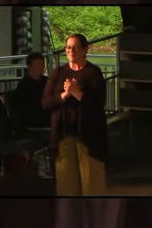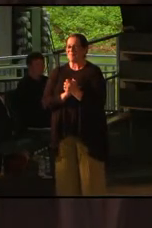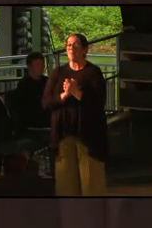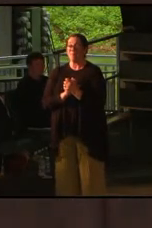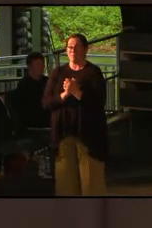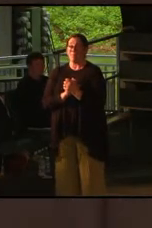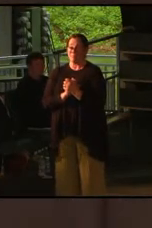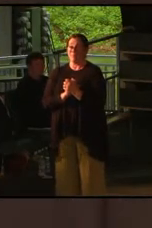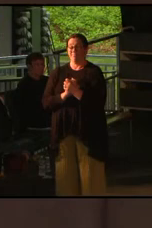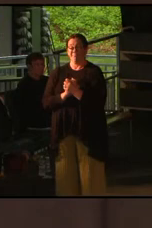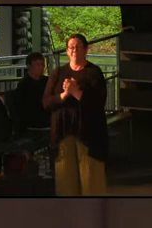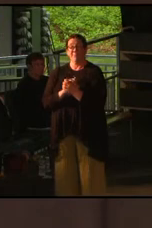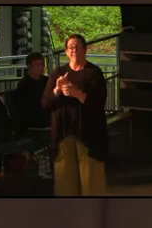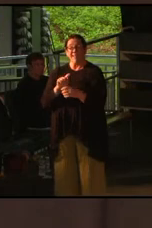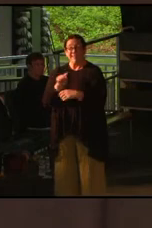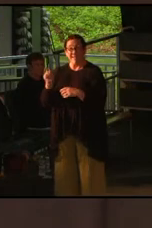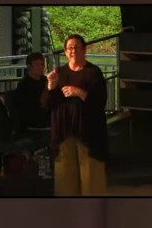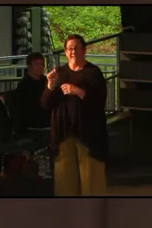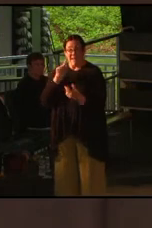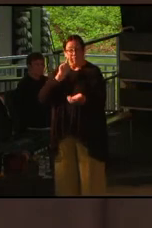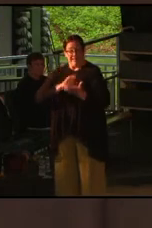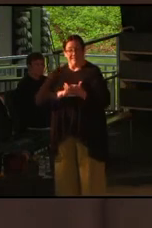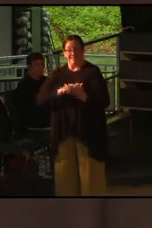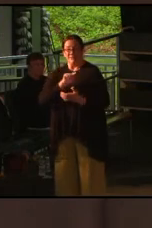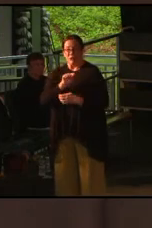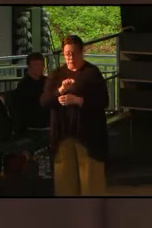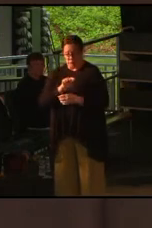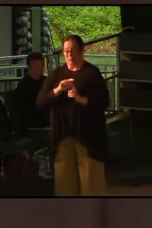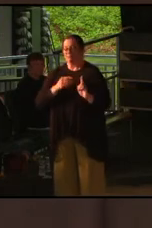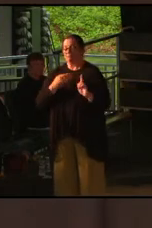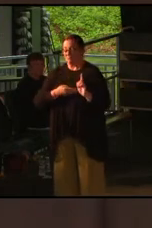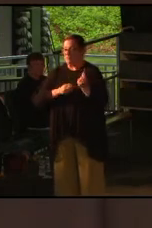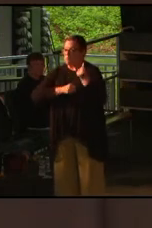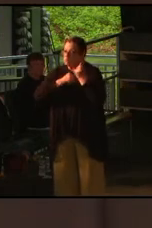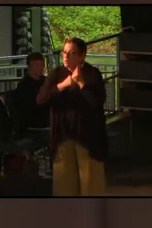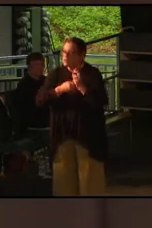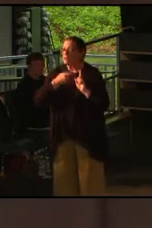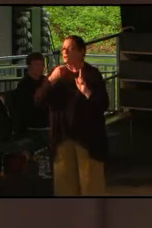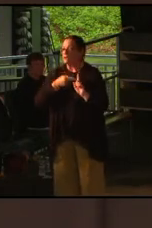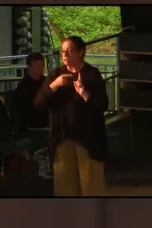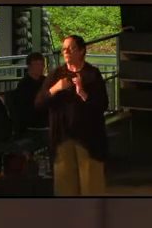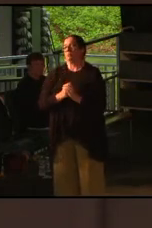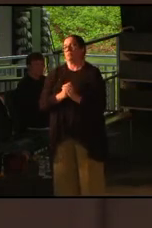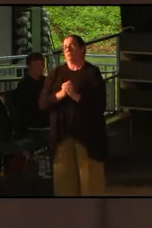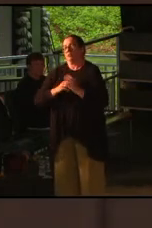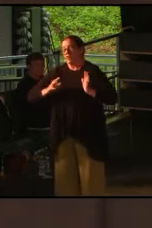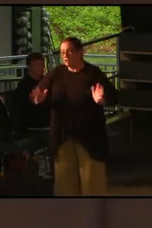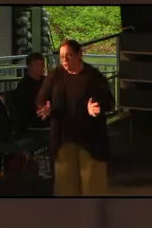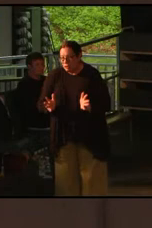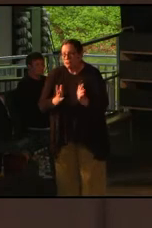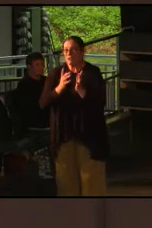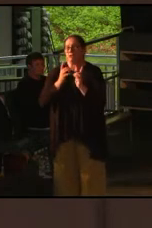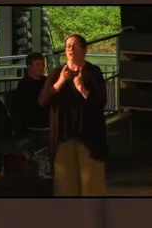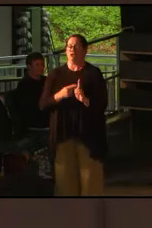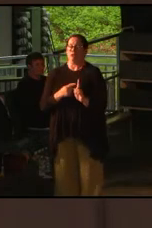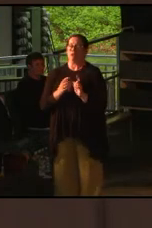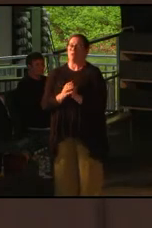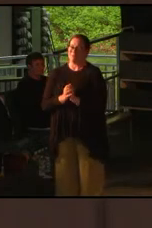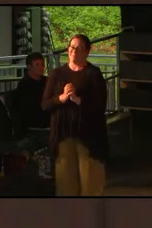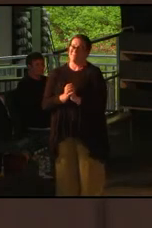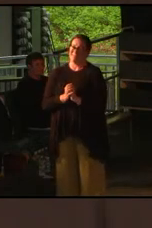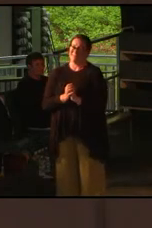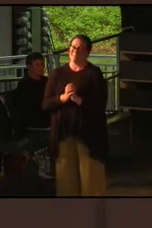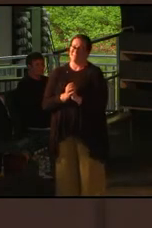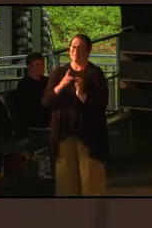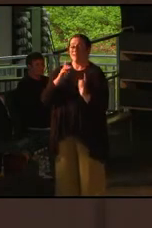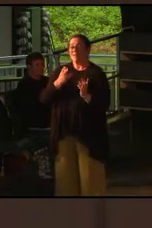They believe in you. They gave you support and encouragement, and because of that,